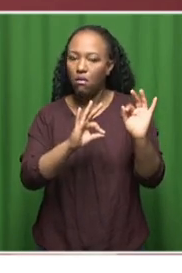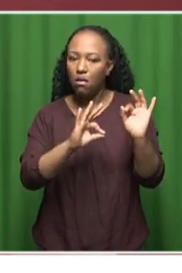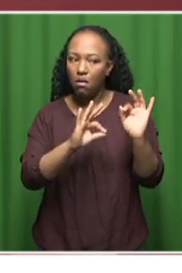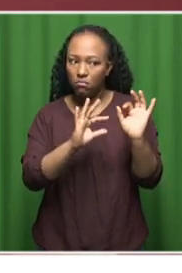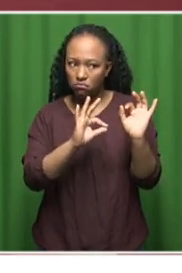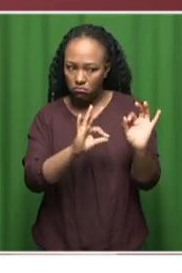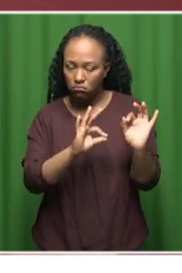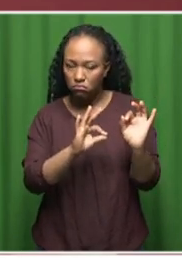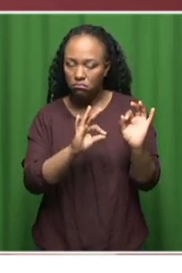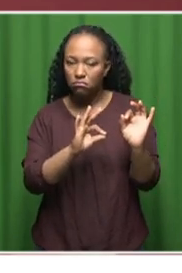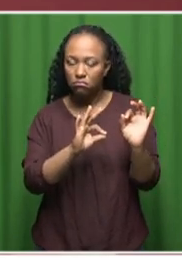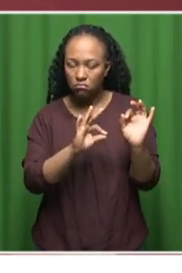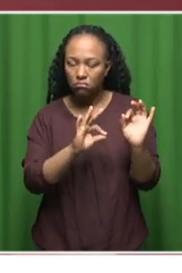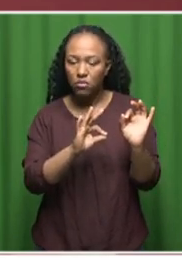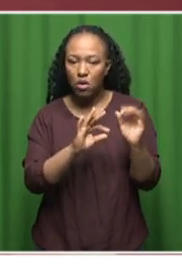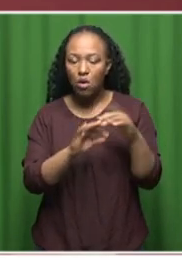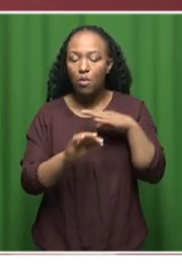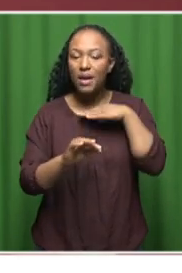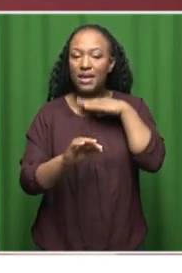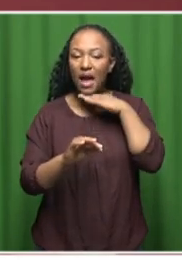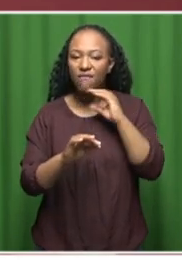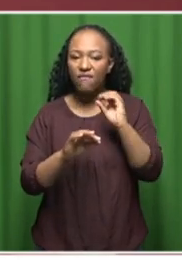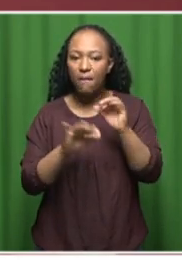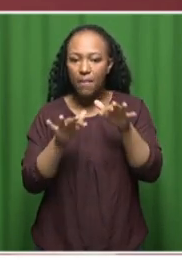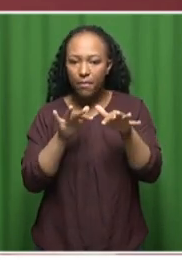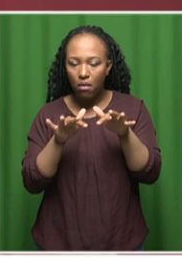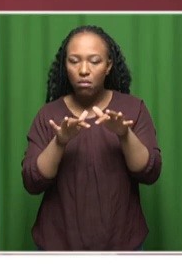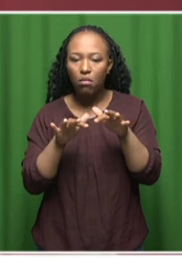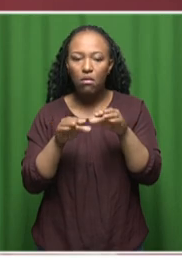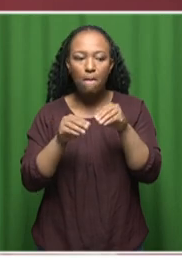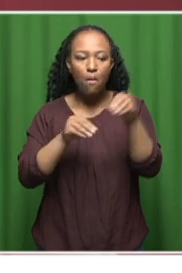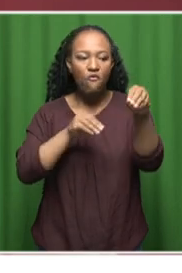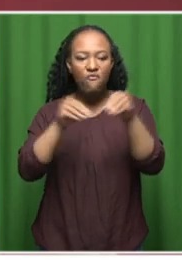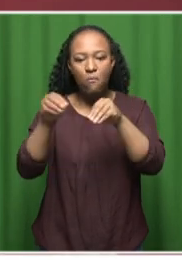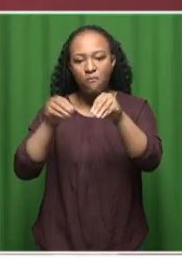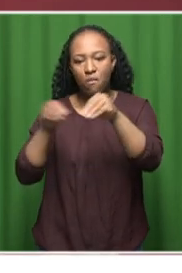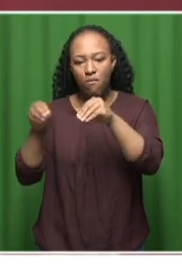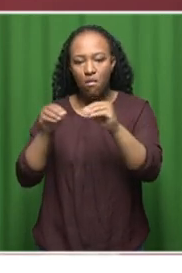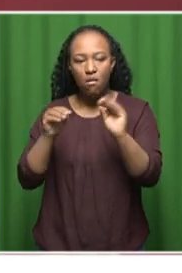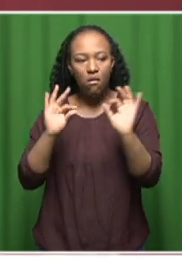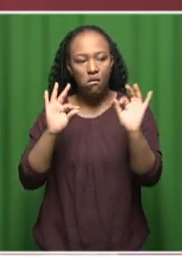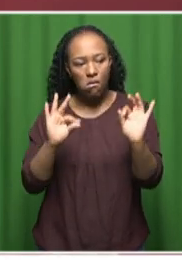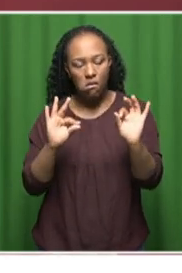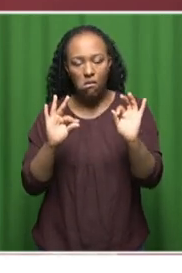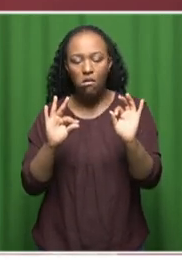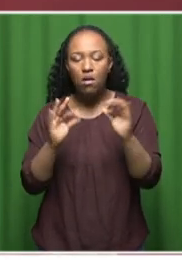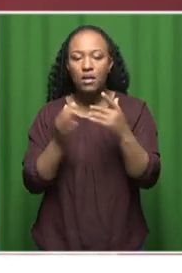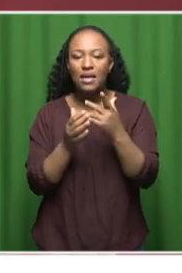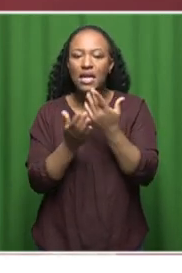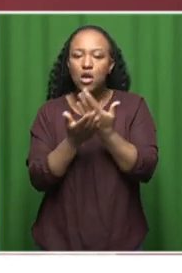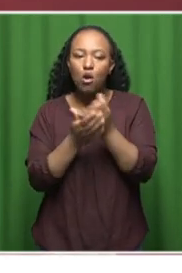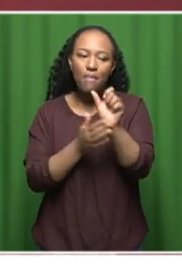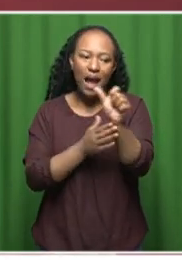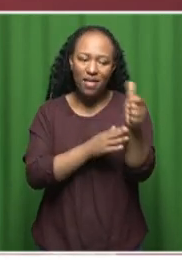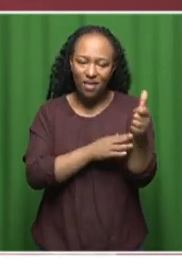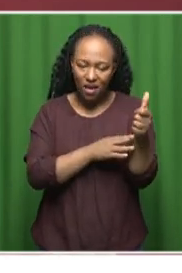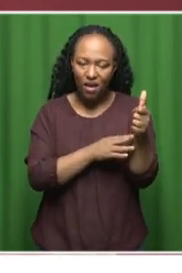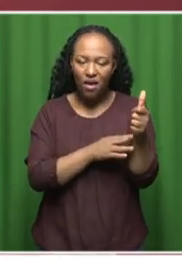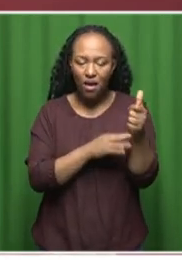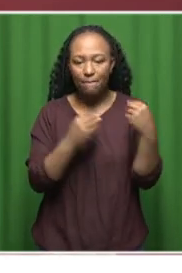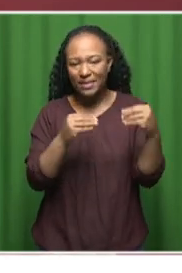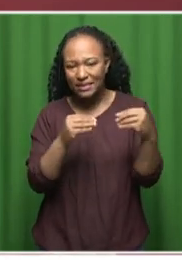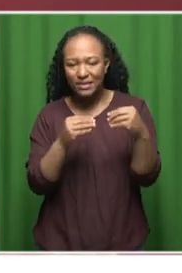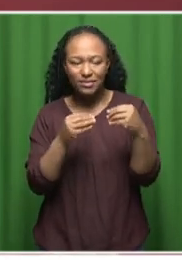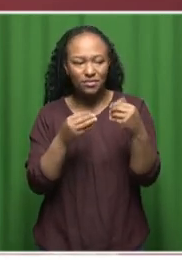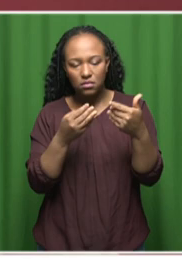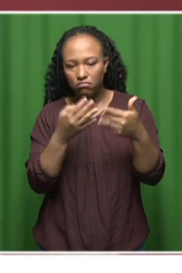there, and sufficient movement of people and other economic intense processes are